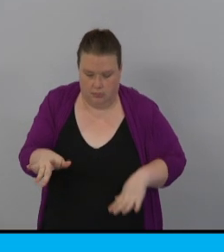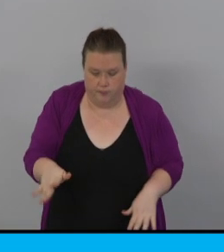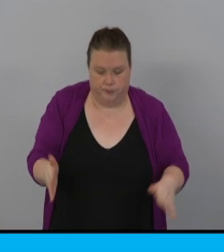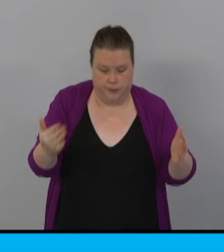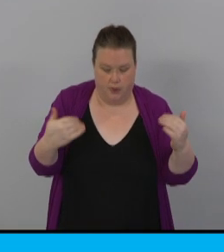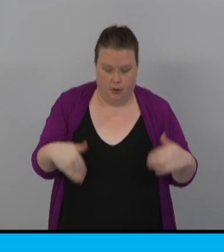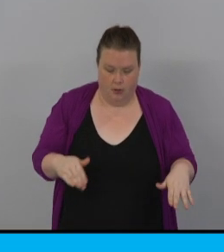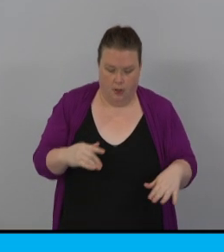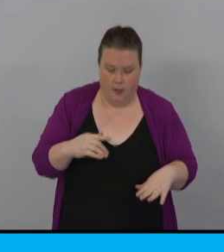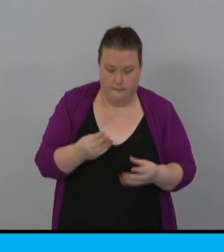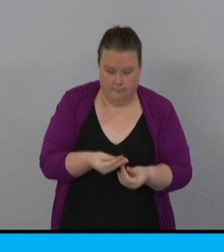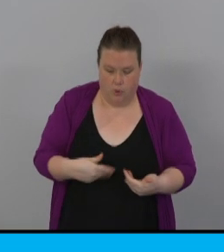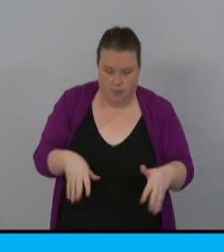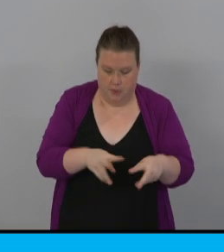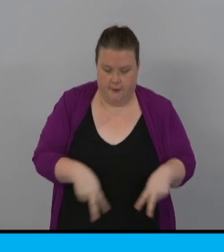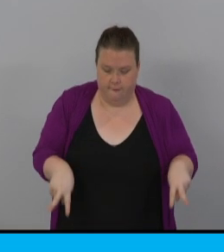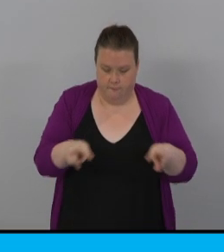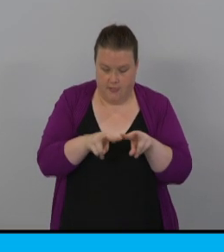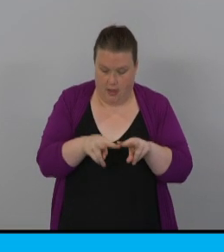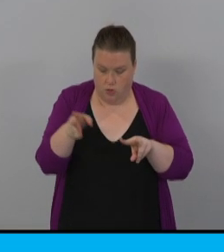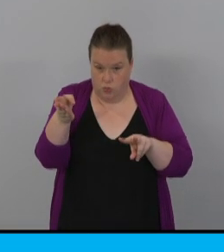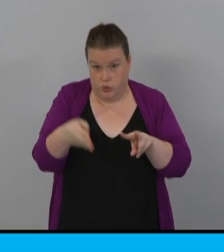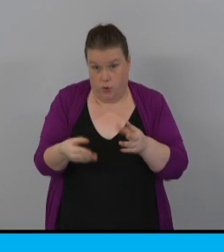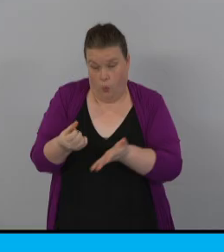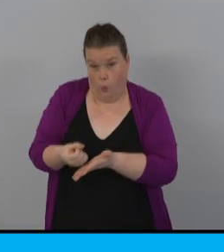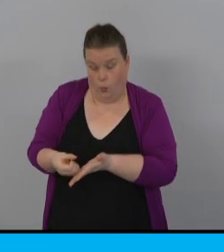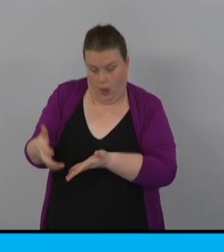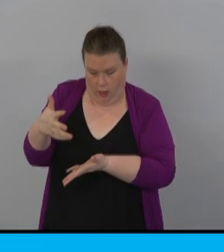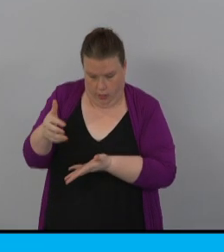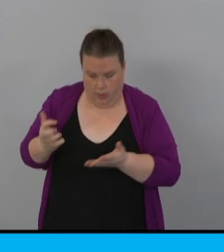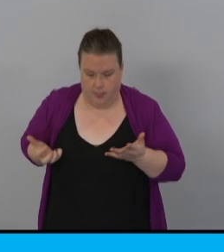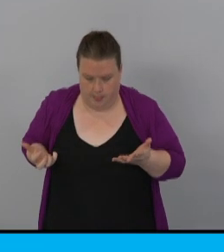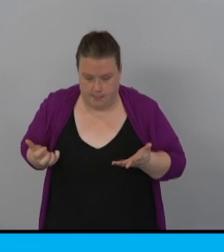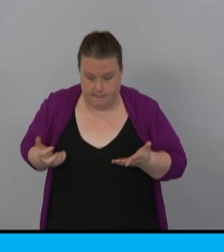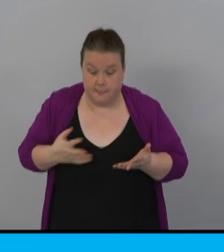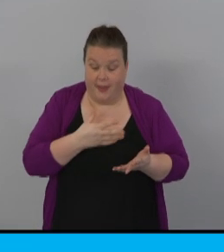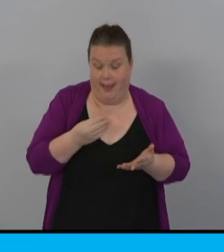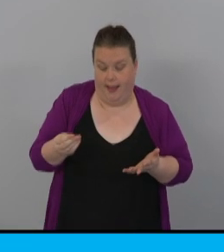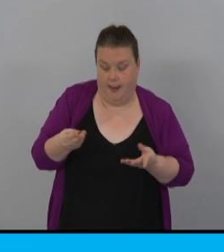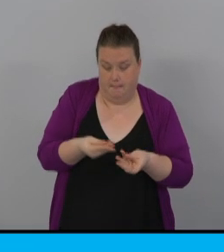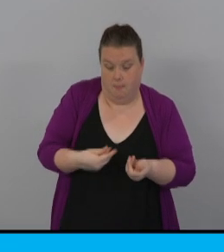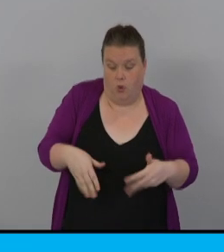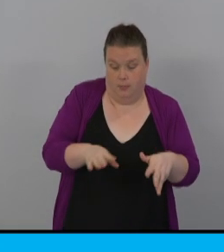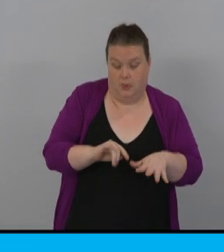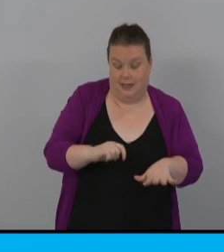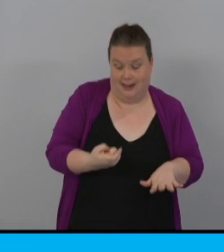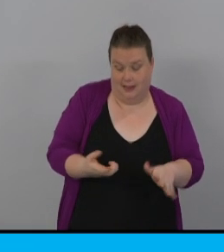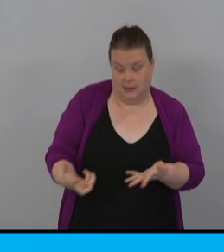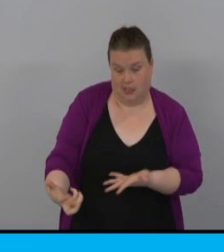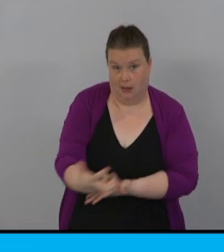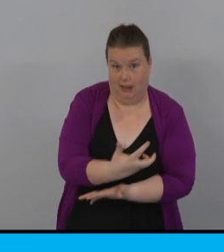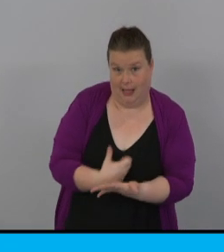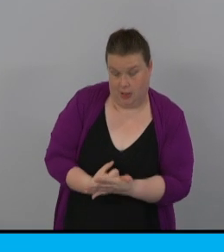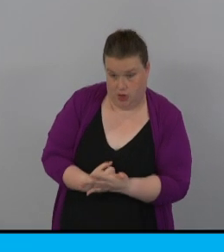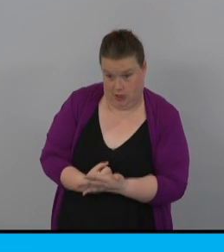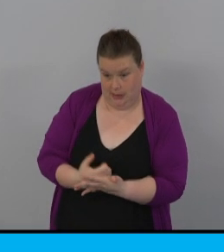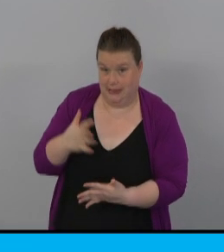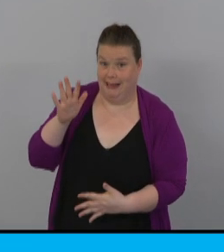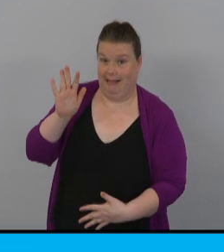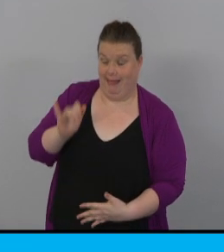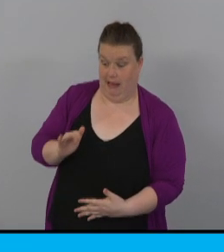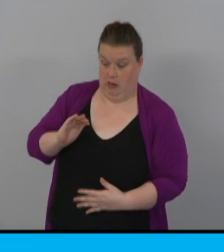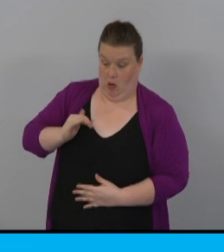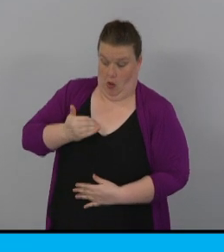and then the property tax collections, because our property tax collections are our local share of that